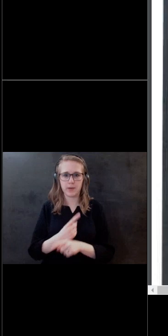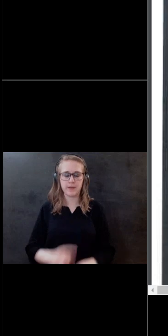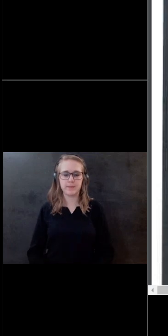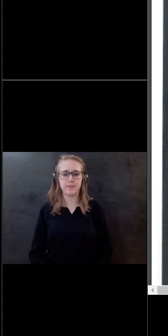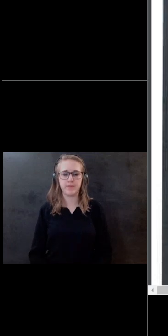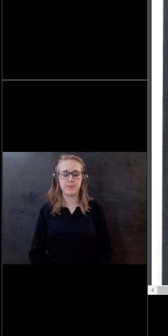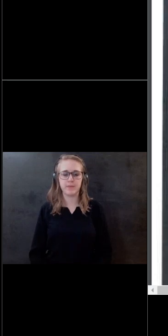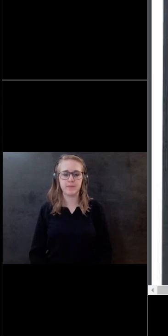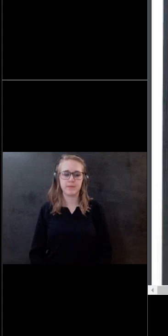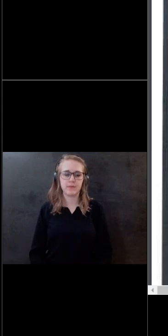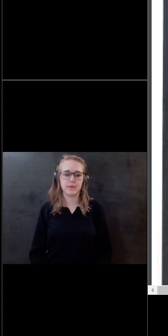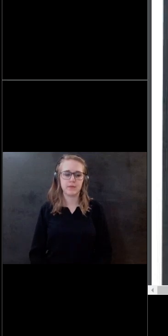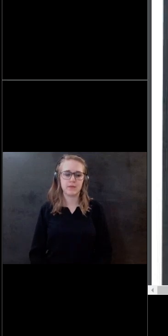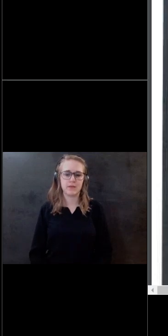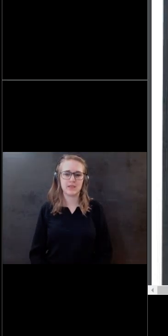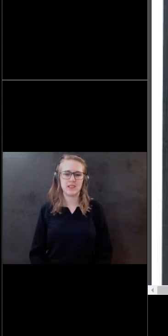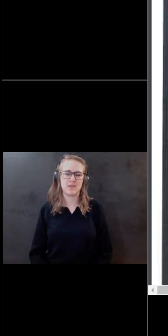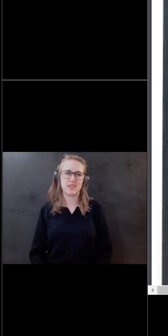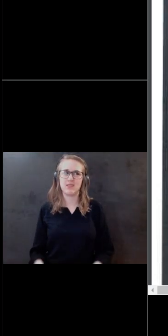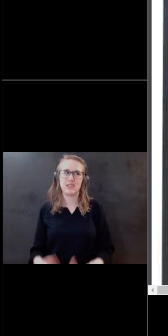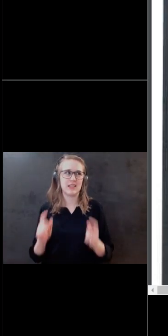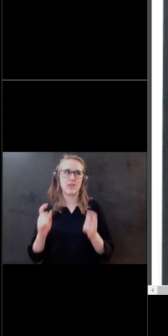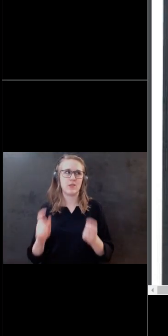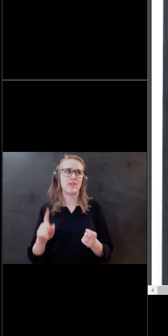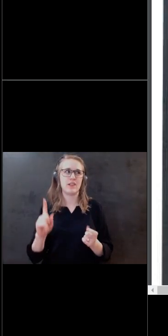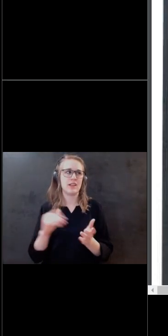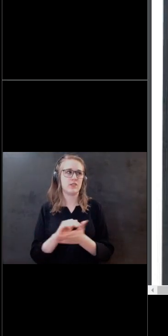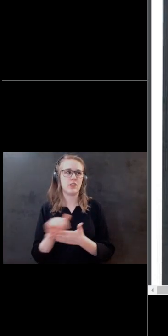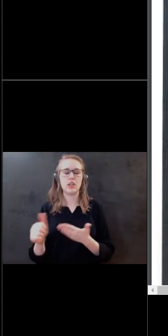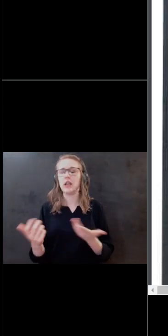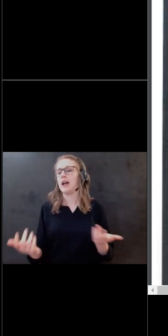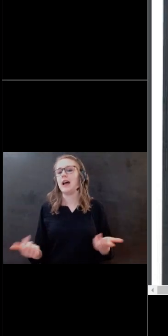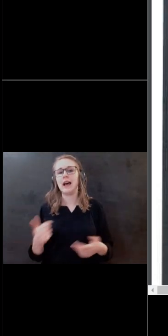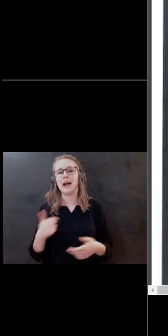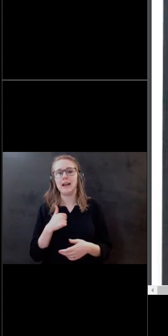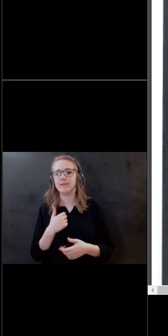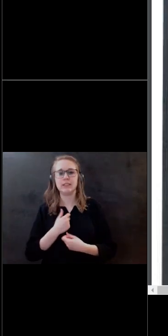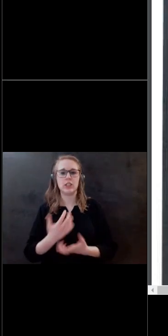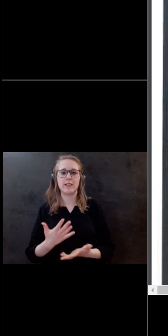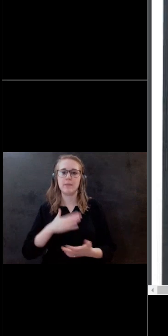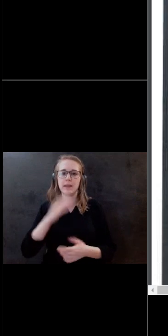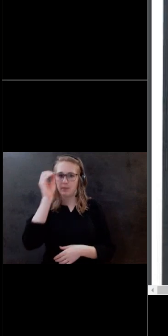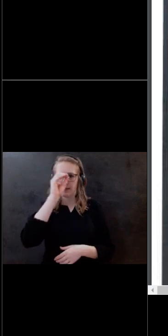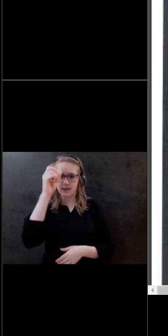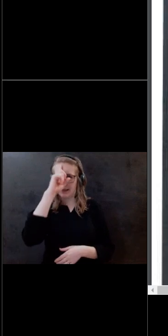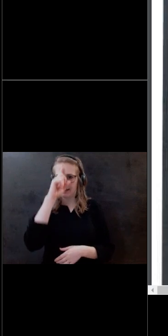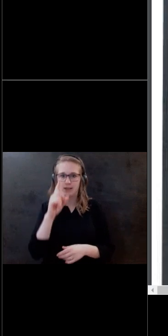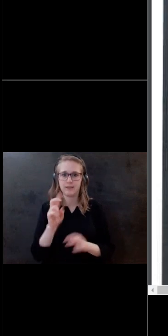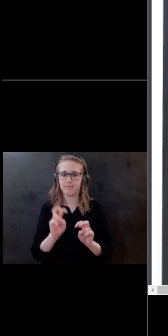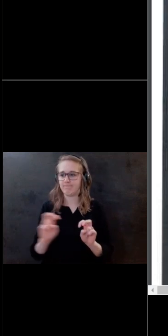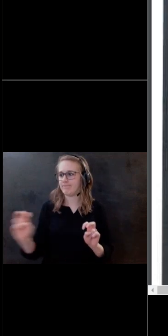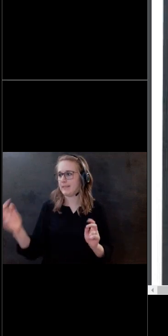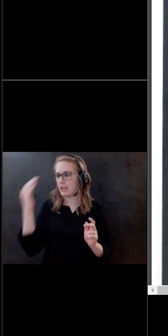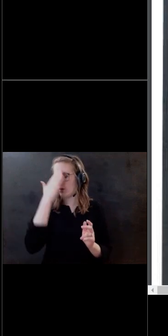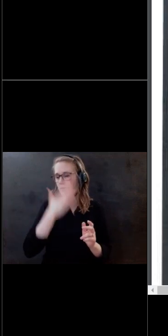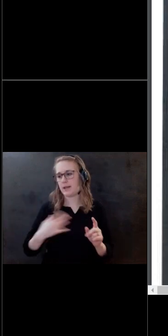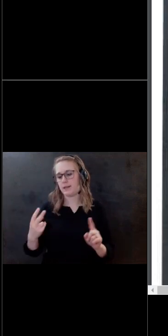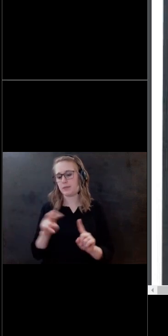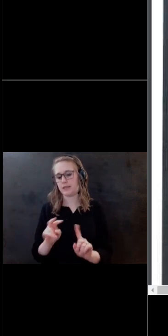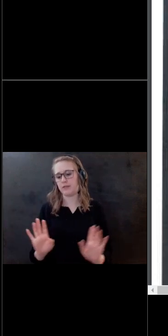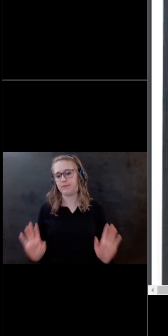especially given away for $1,000. I mean, I've exhausted my opinion on this. I think my colleagues know where I'm at.